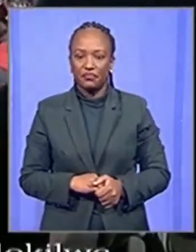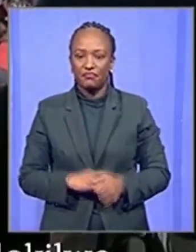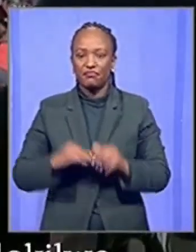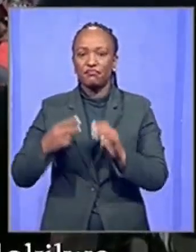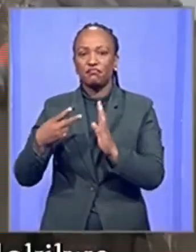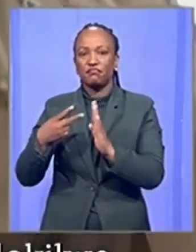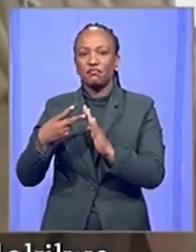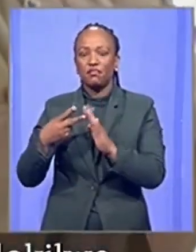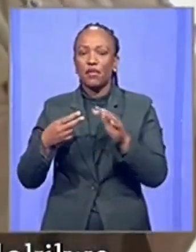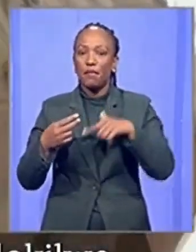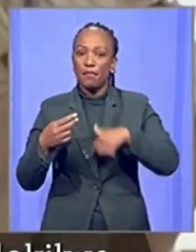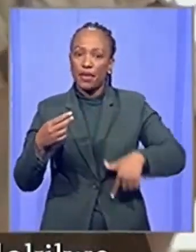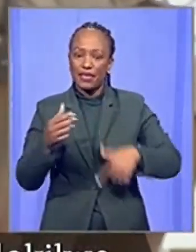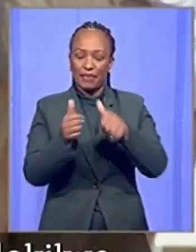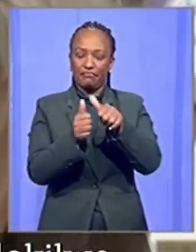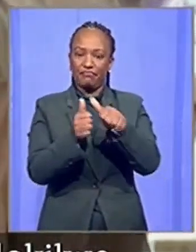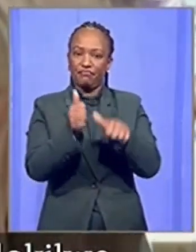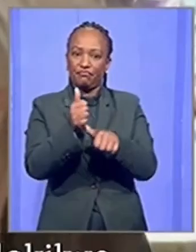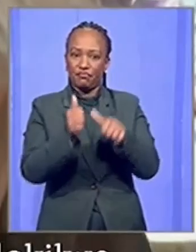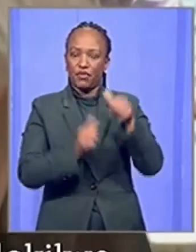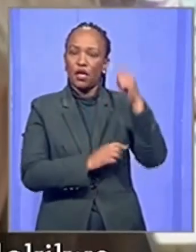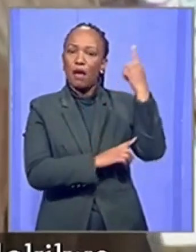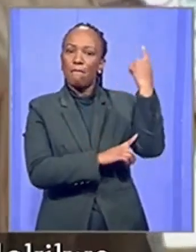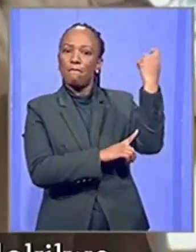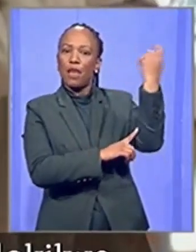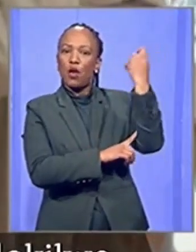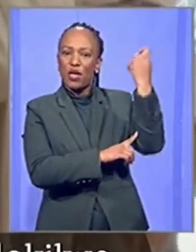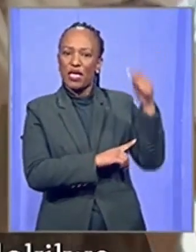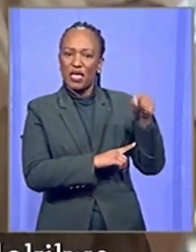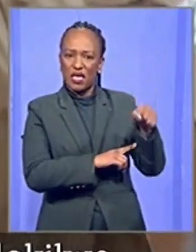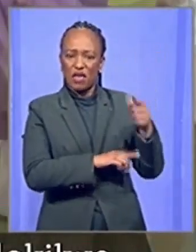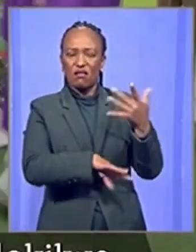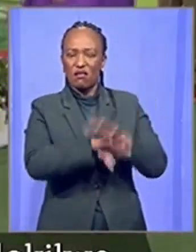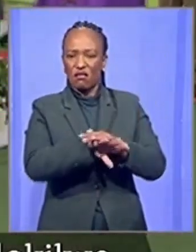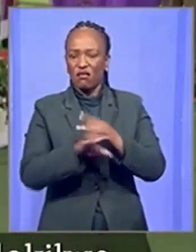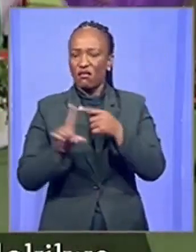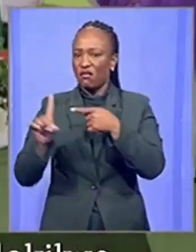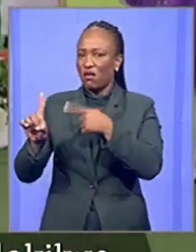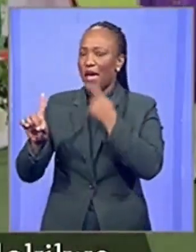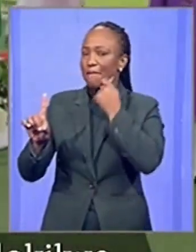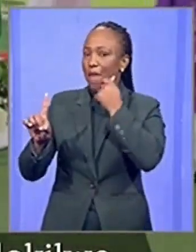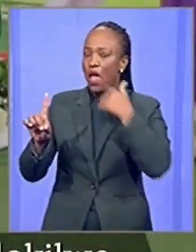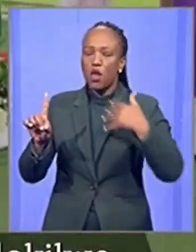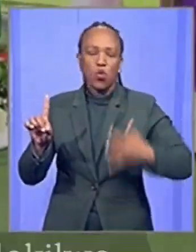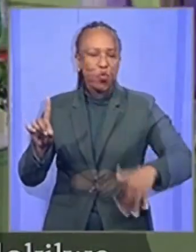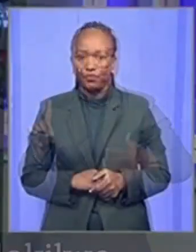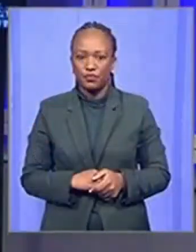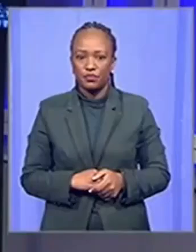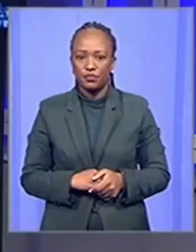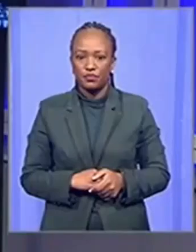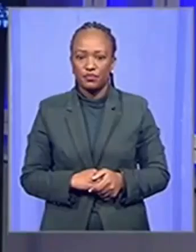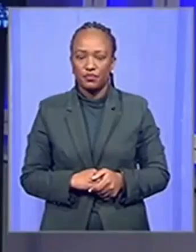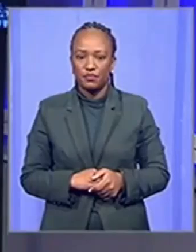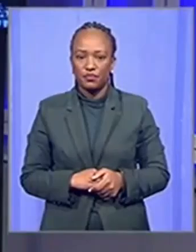Motlatsa moporesidente wa Malawi o tlhalositswe e le monna yo a neng a inetse go direla naga ya gabo.